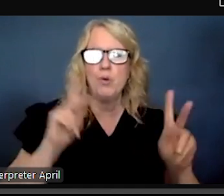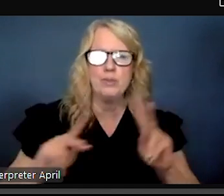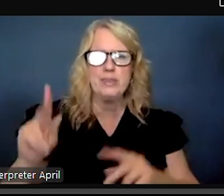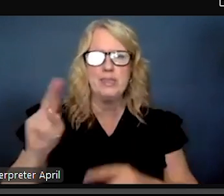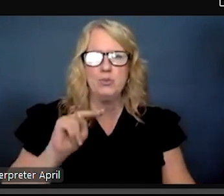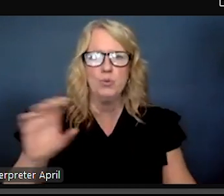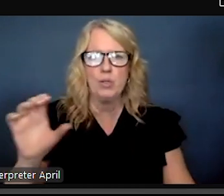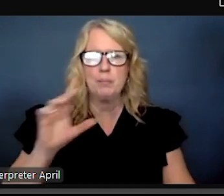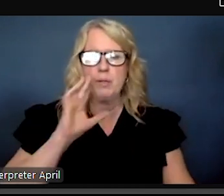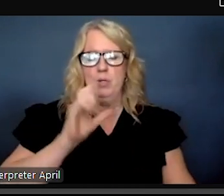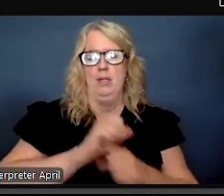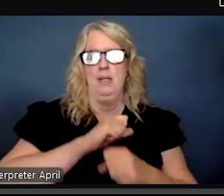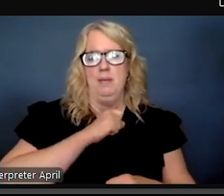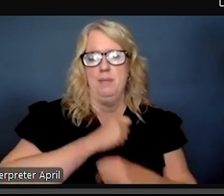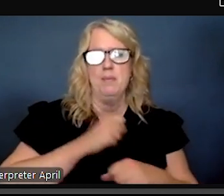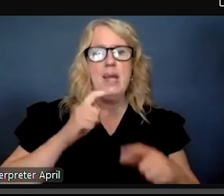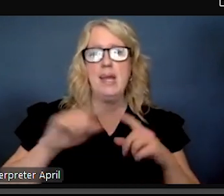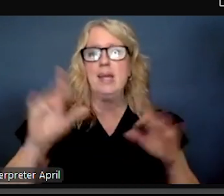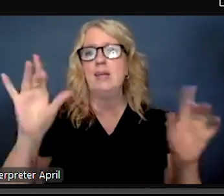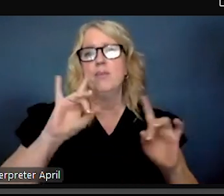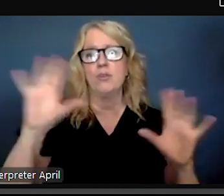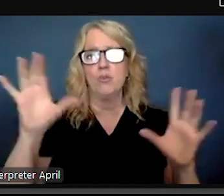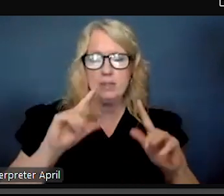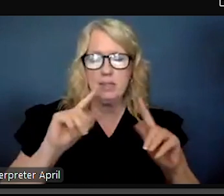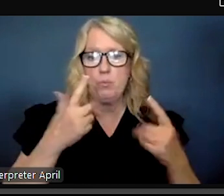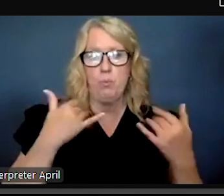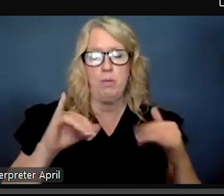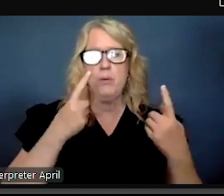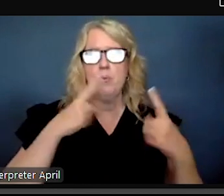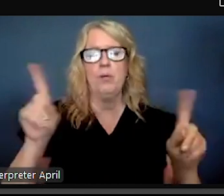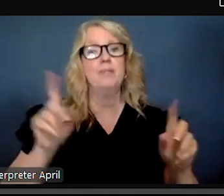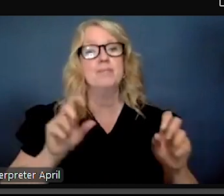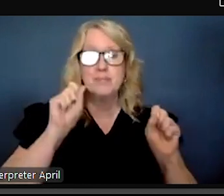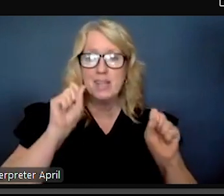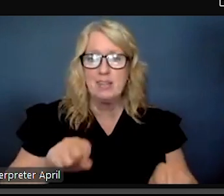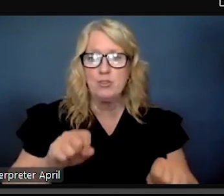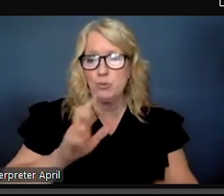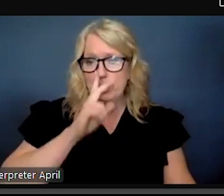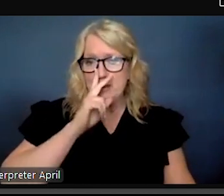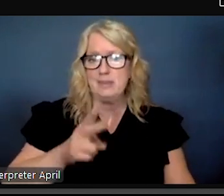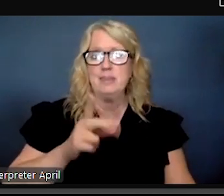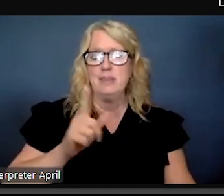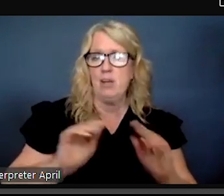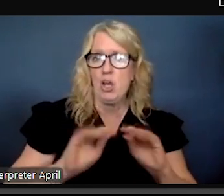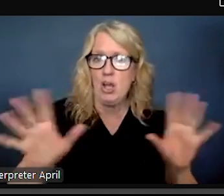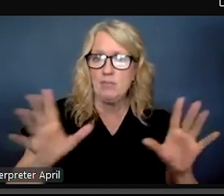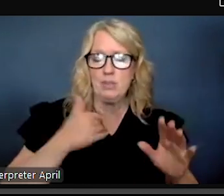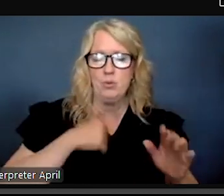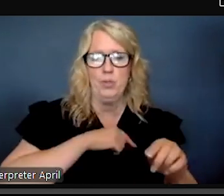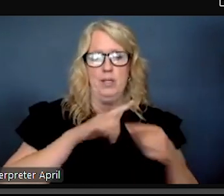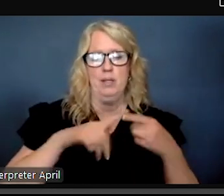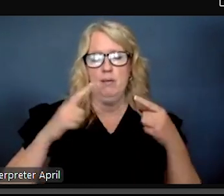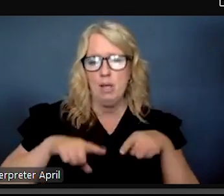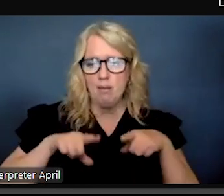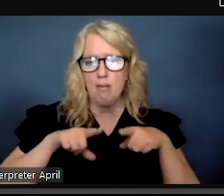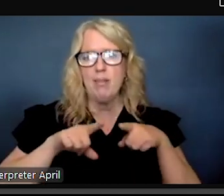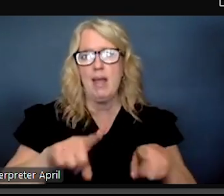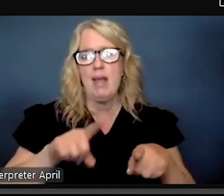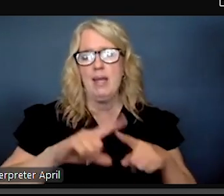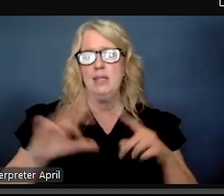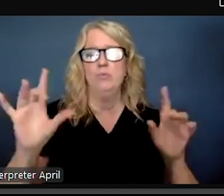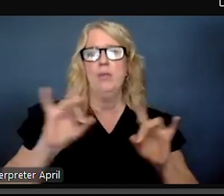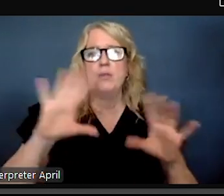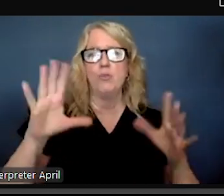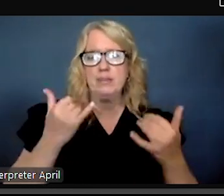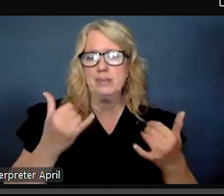really help make the crisis team work. So as you can see, we obviously align really well with the Crisis